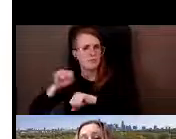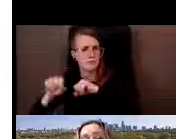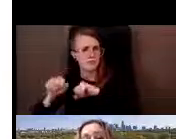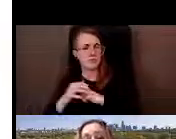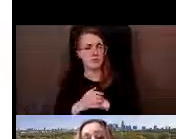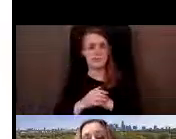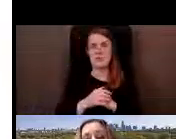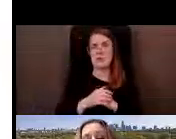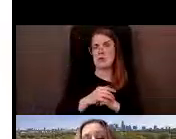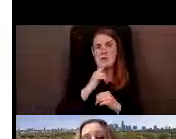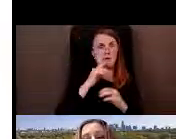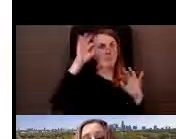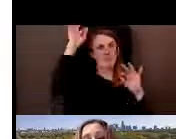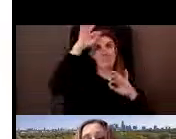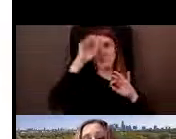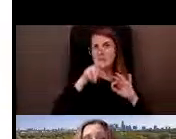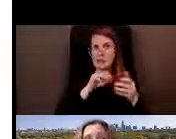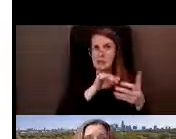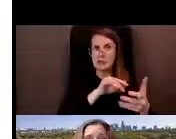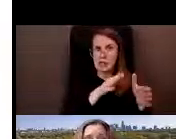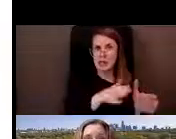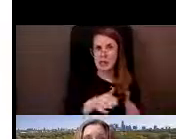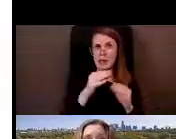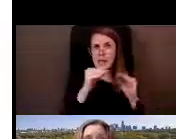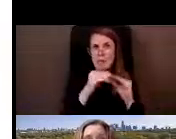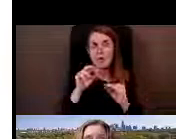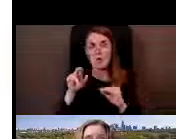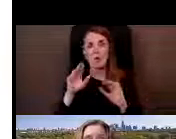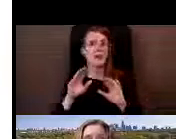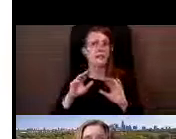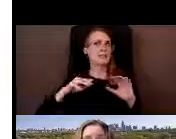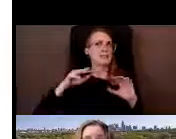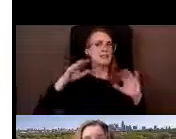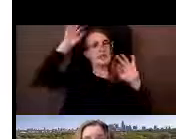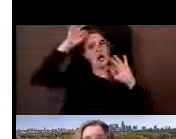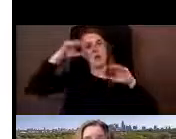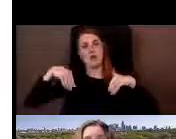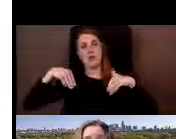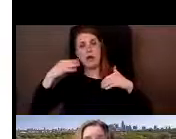Completely understandable. There is a lot to consider here in all of these concepts.